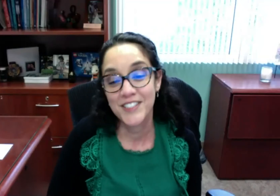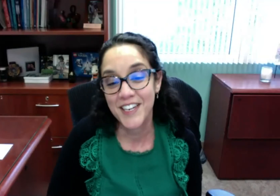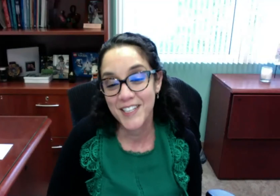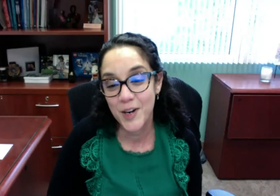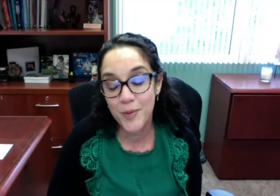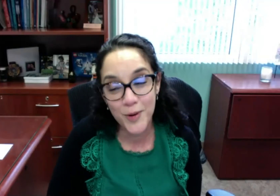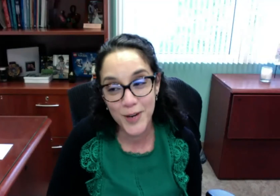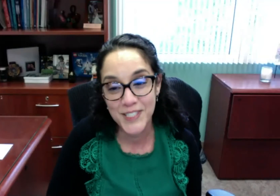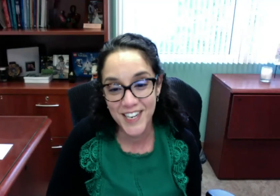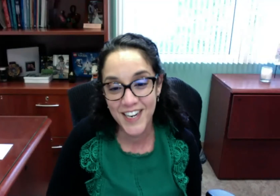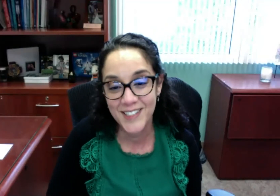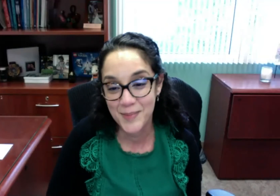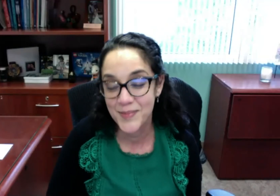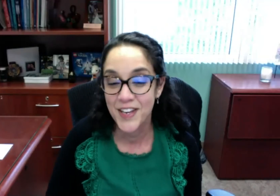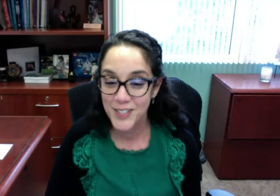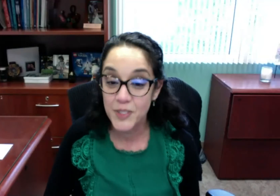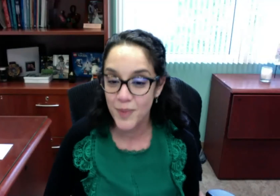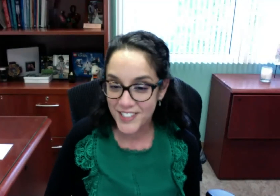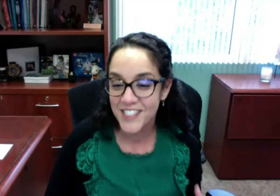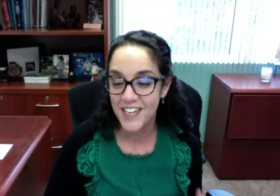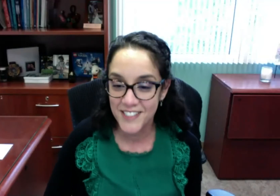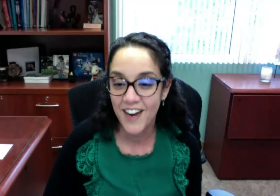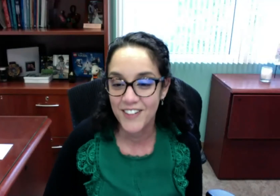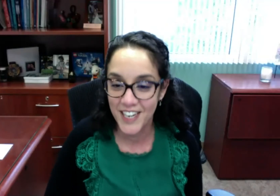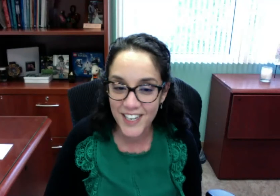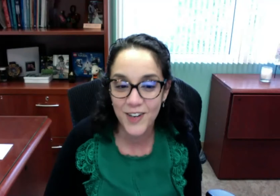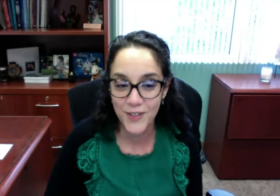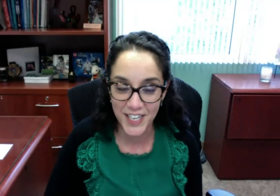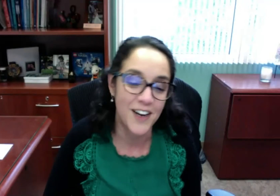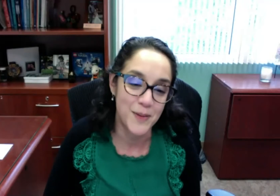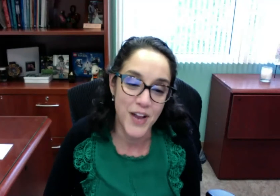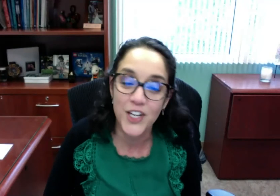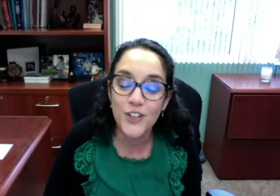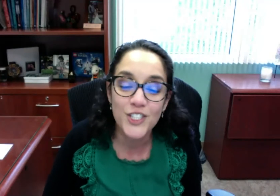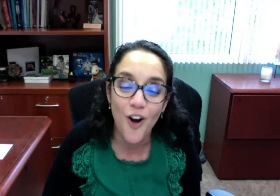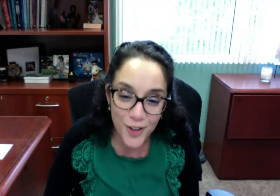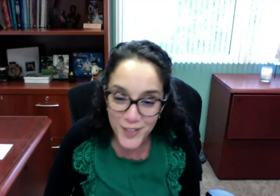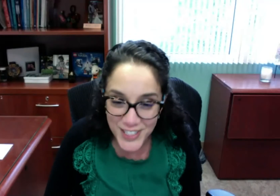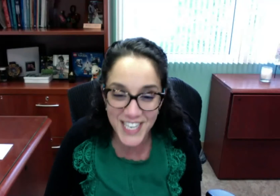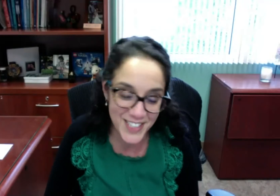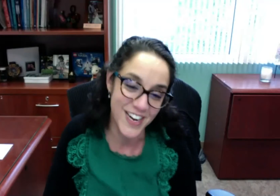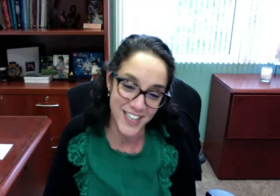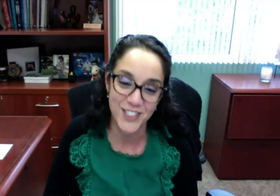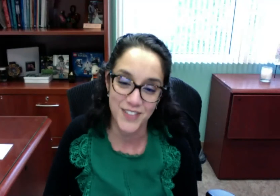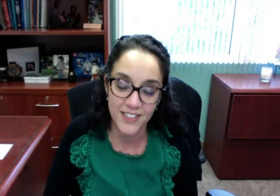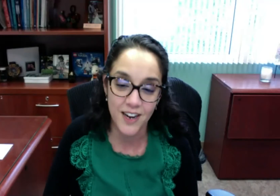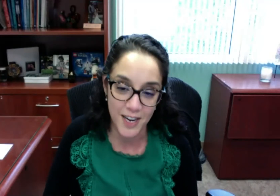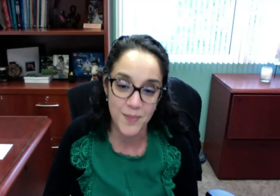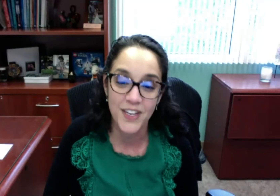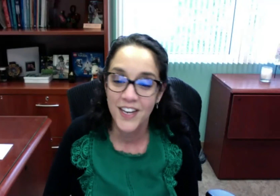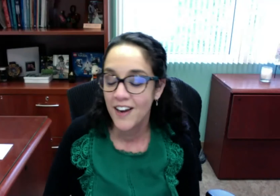super excited that our program tonight has some space to dance it out and get it going. I encourage all of you to take advantage of